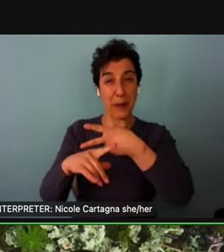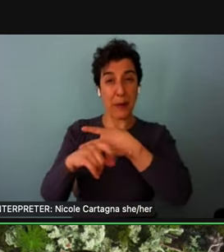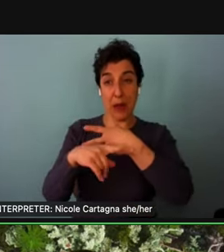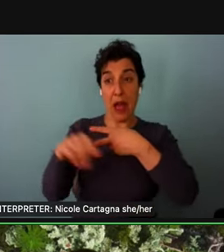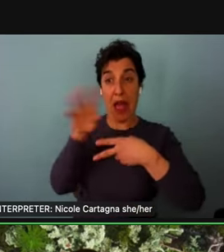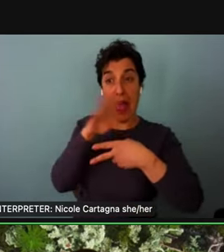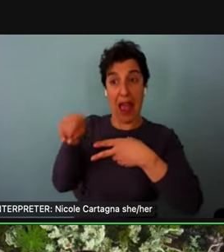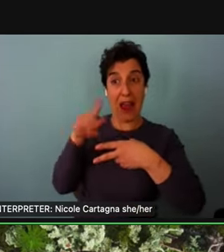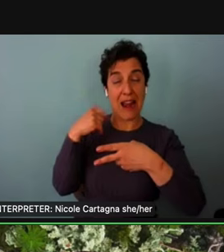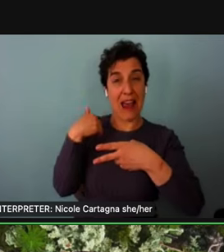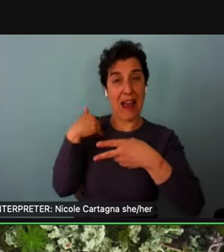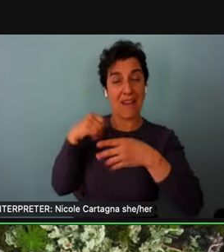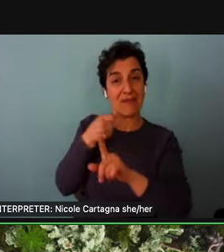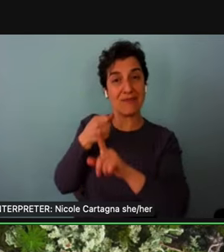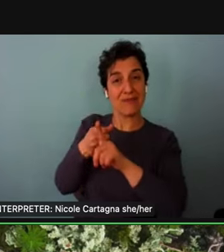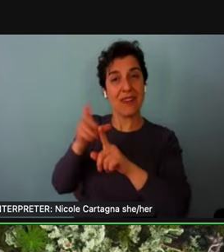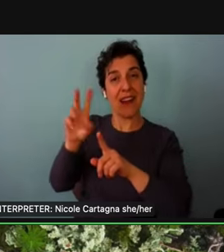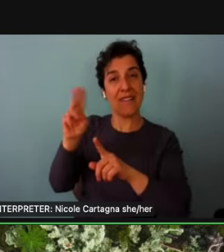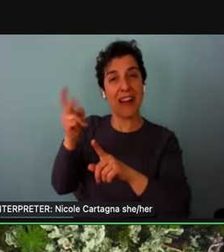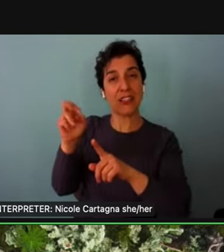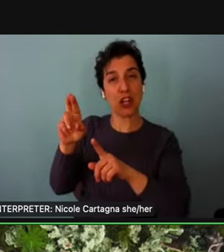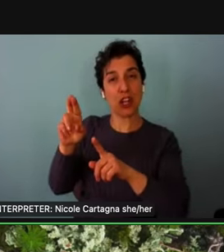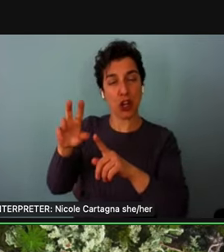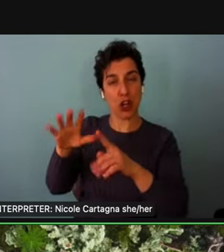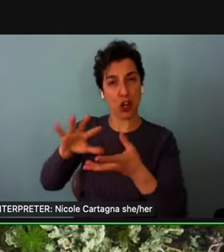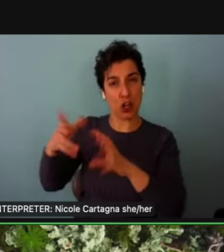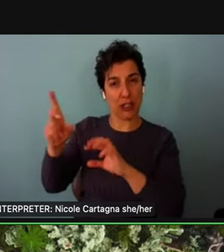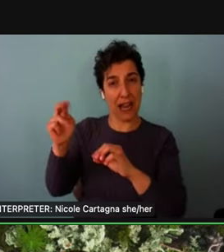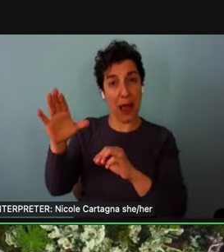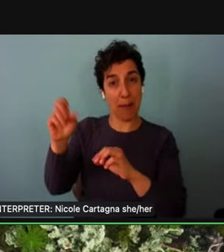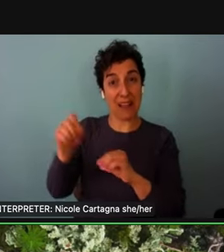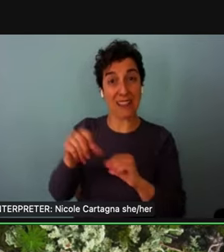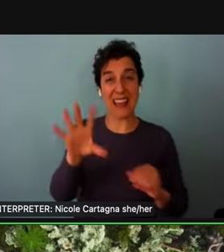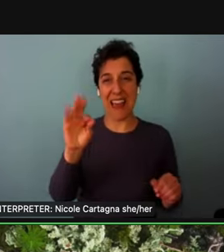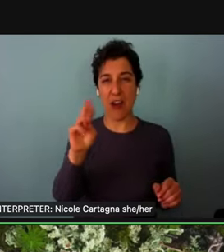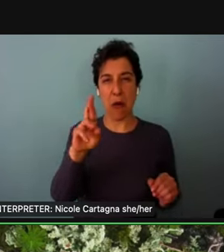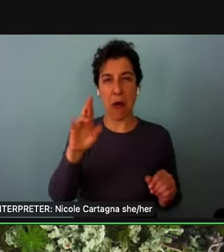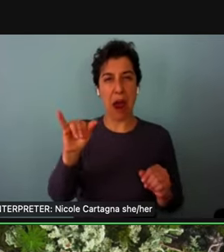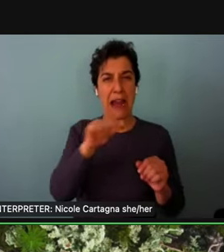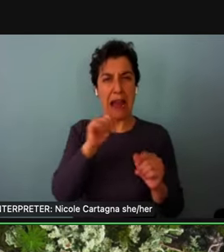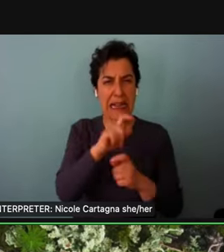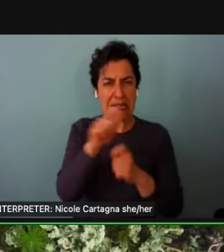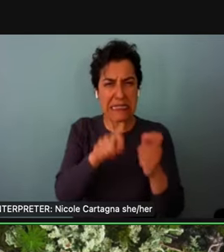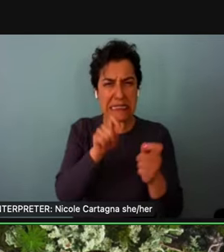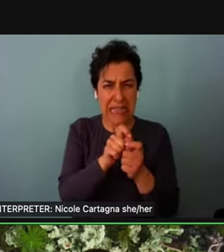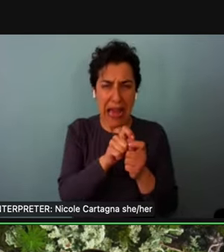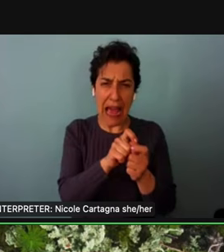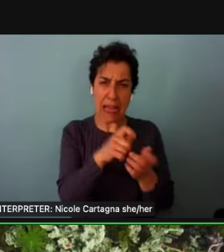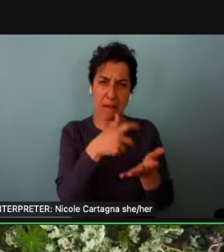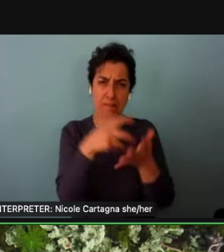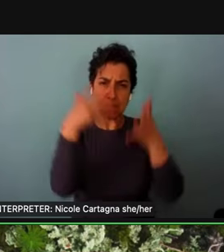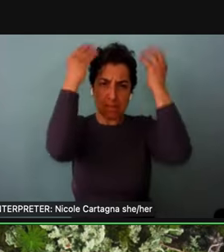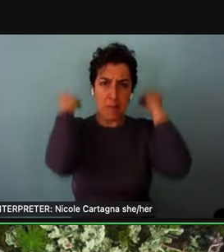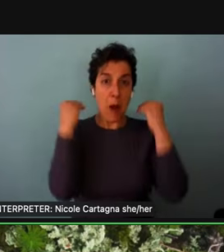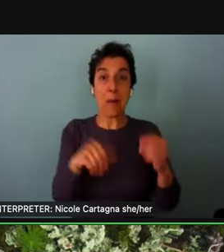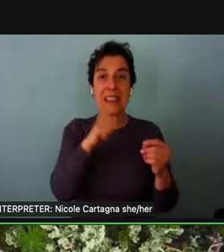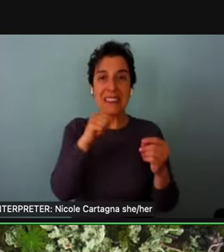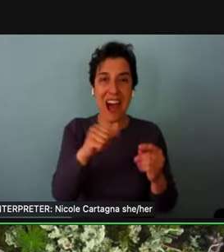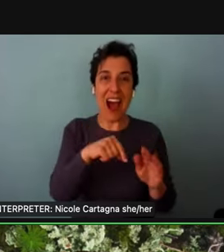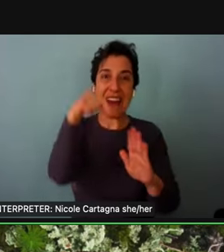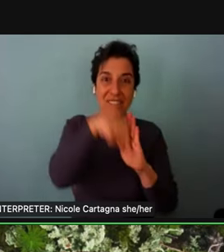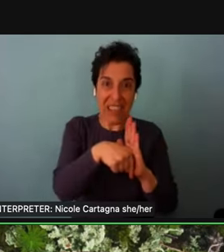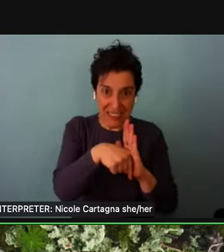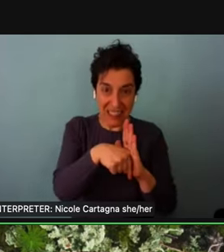vascular dynamics. Now, even though fMRI is kind of a crude tool, it is still one of the few non-invasive tools that we can use to